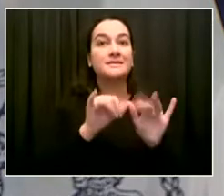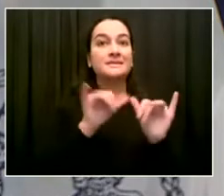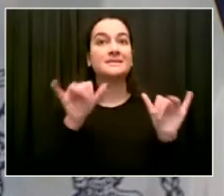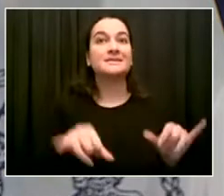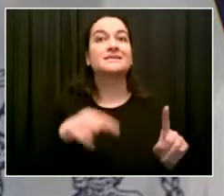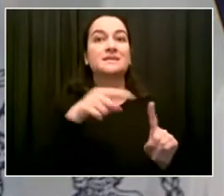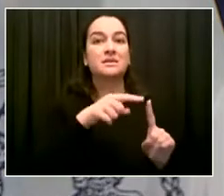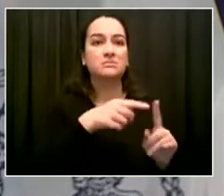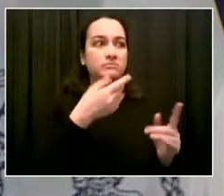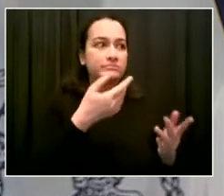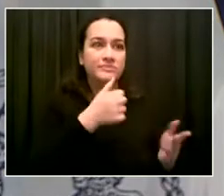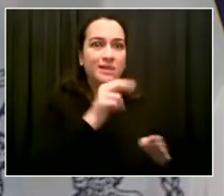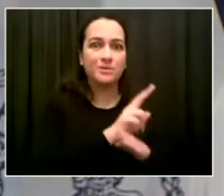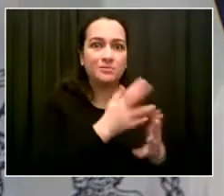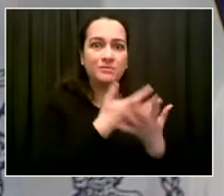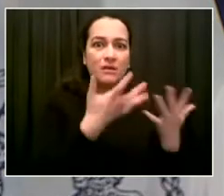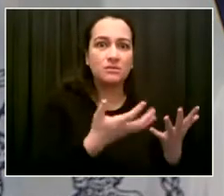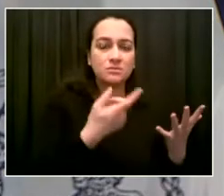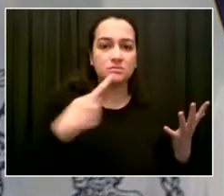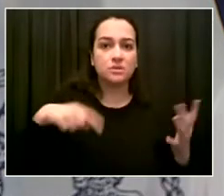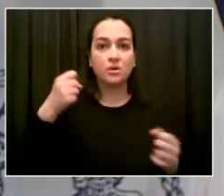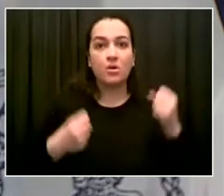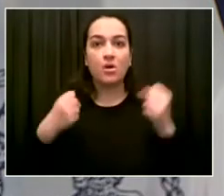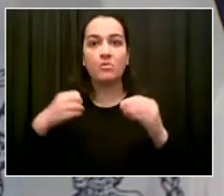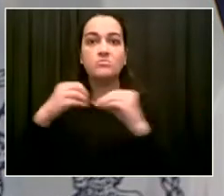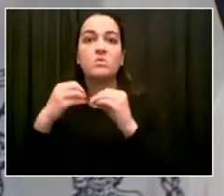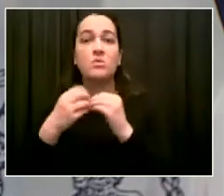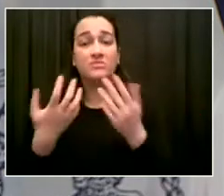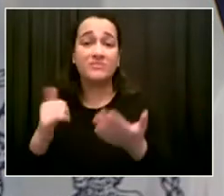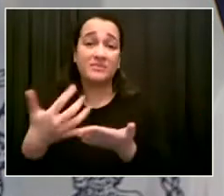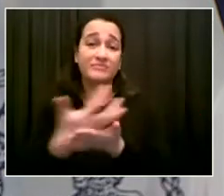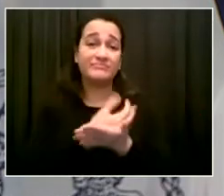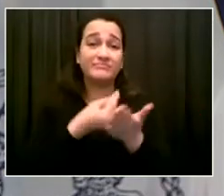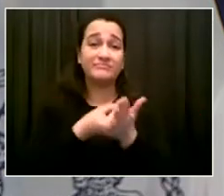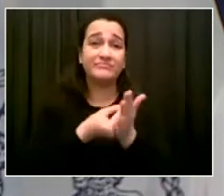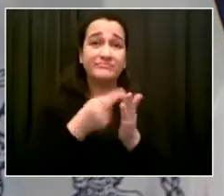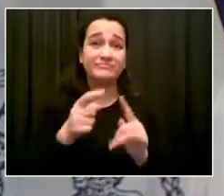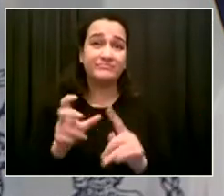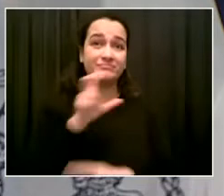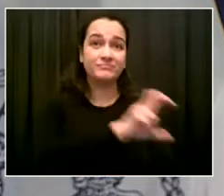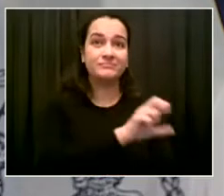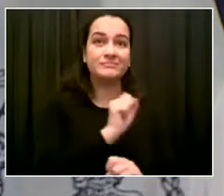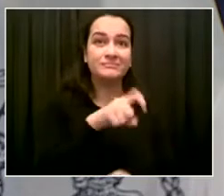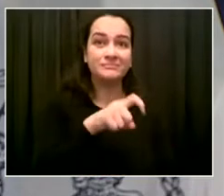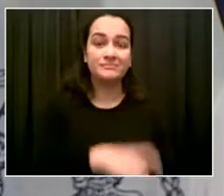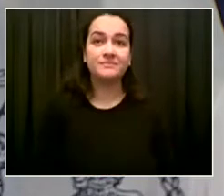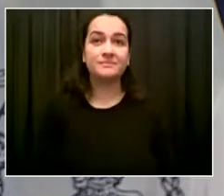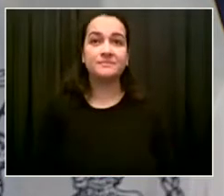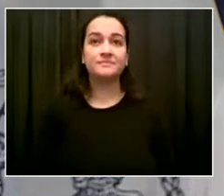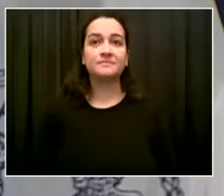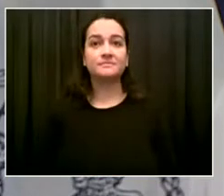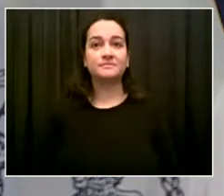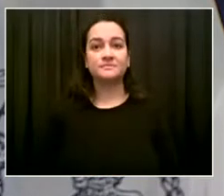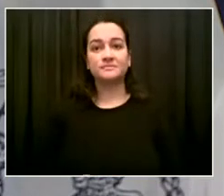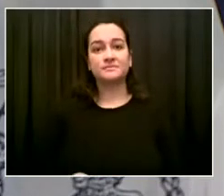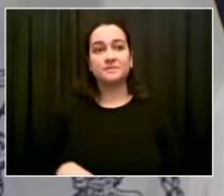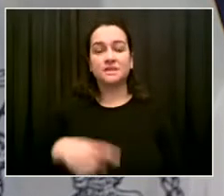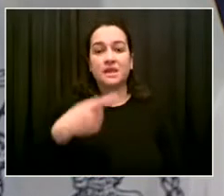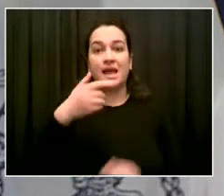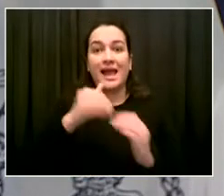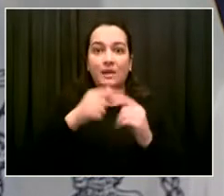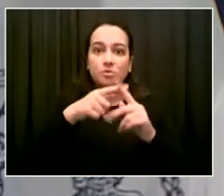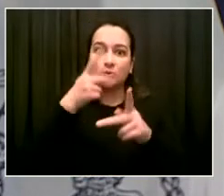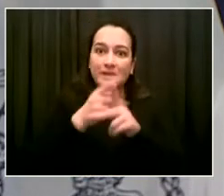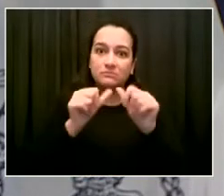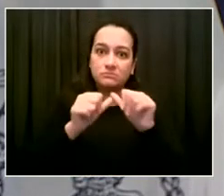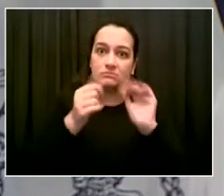I think of this one in the investment category, Steve. This is everyone helping to ensure that this city